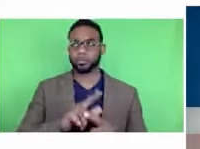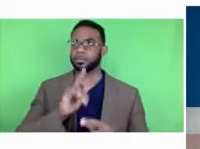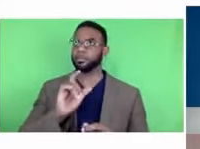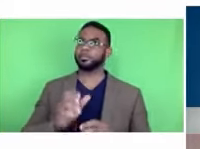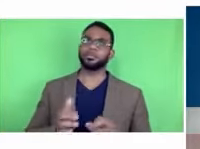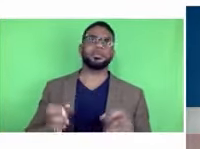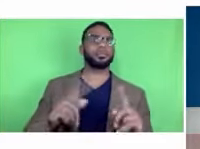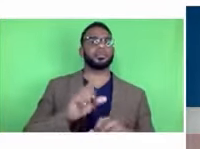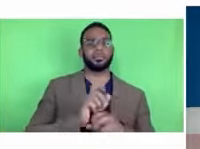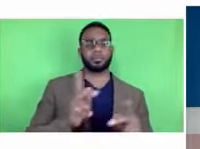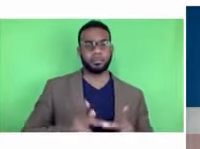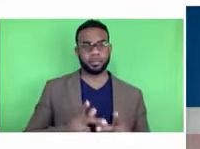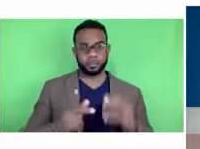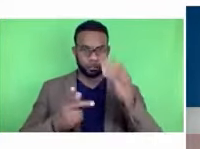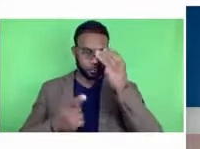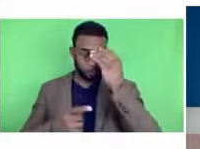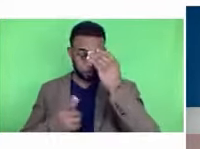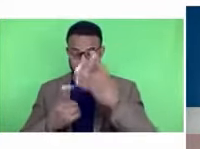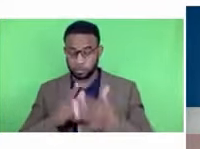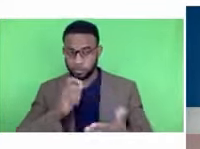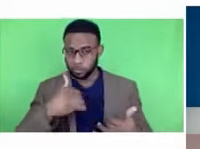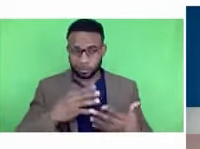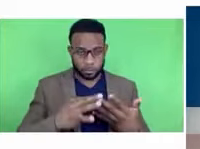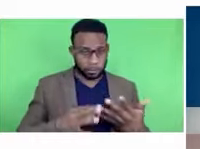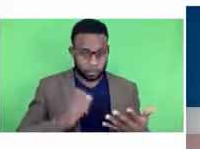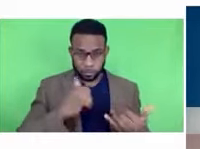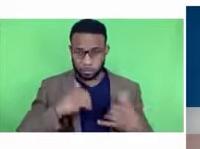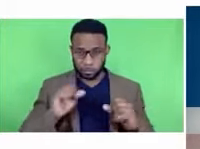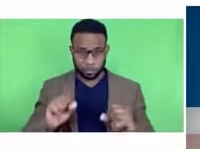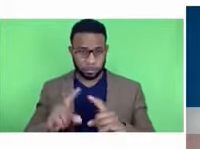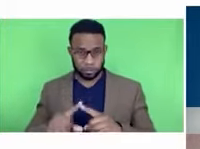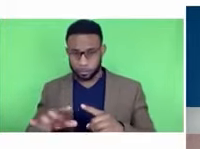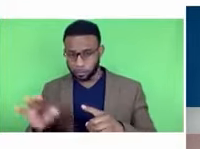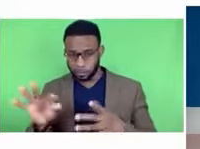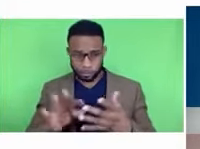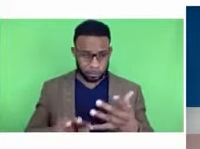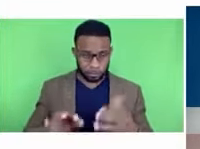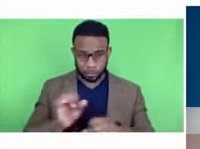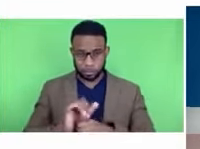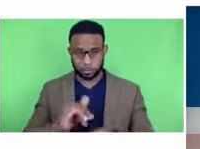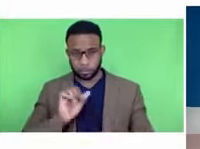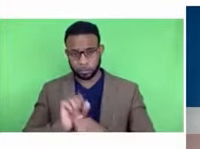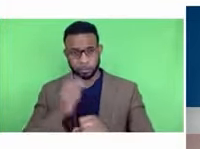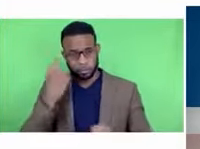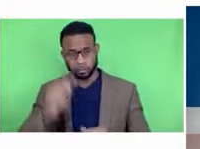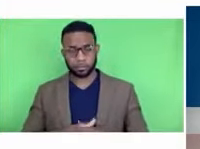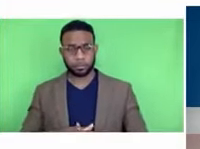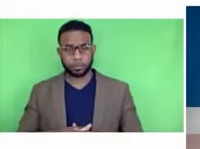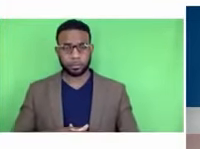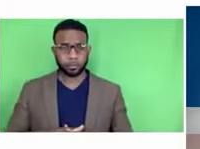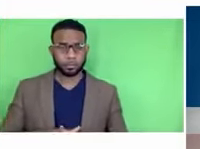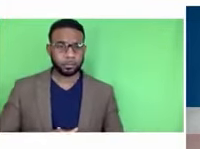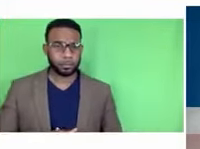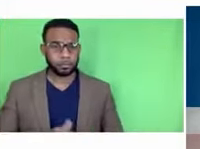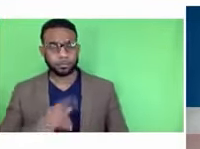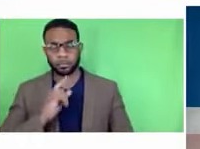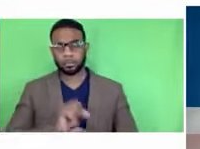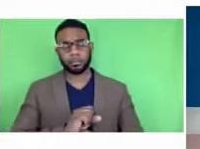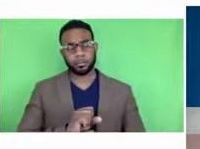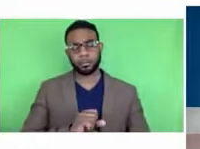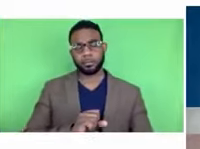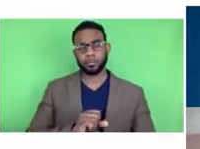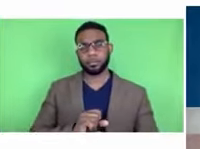the workforce, sometimes we don't have that option. We don't have the ability to pick and choose the employers that we're working for. And I really, you know, that's a